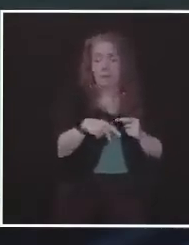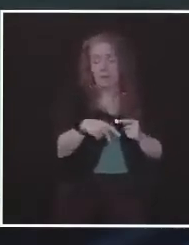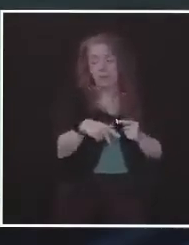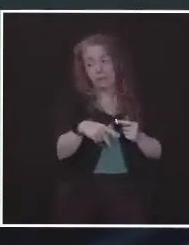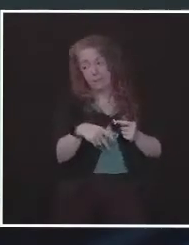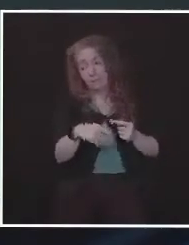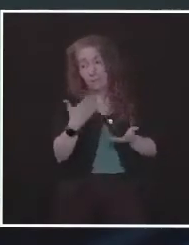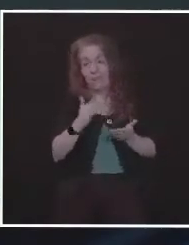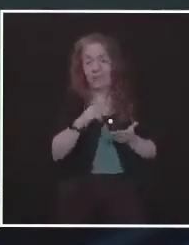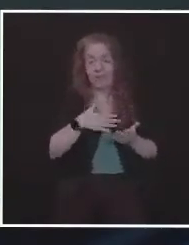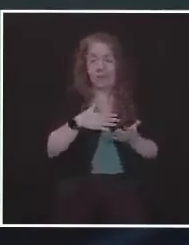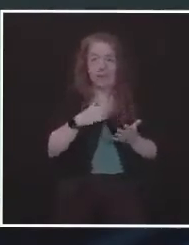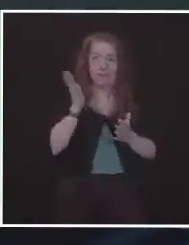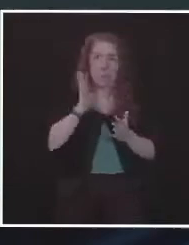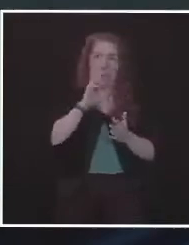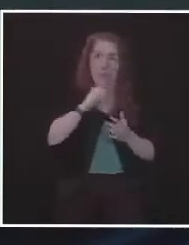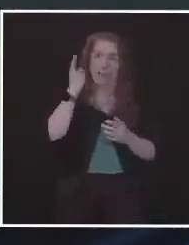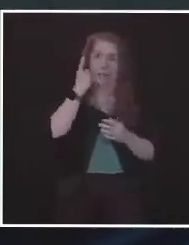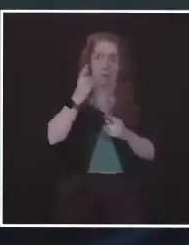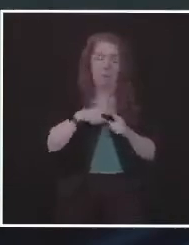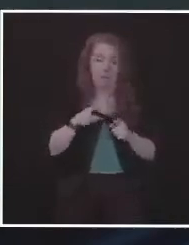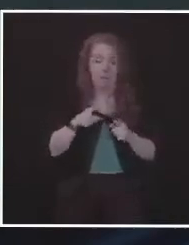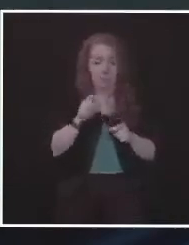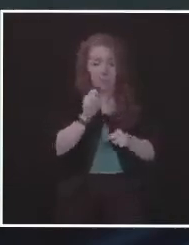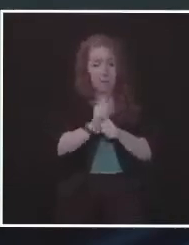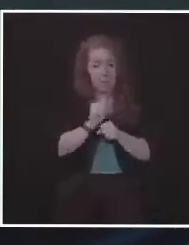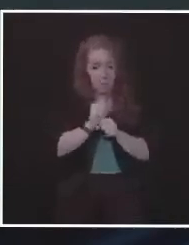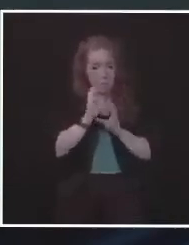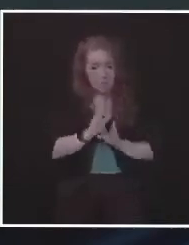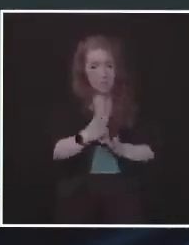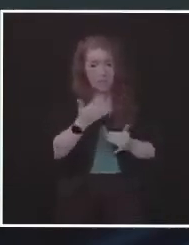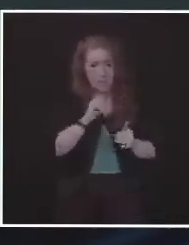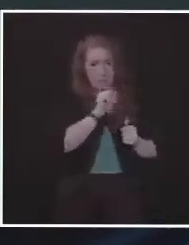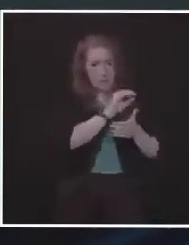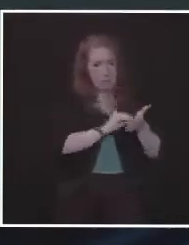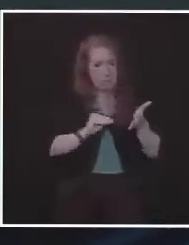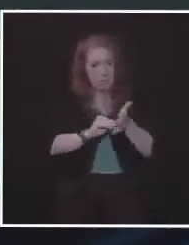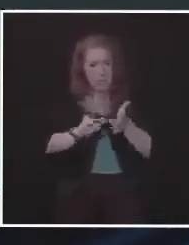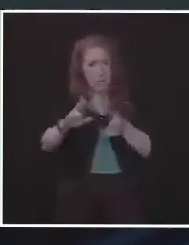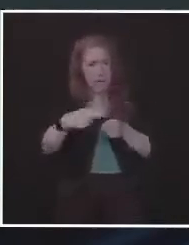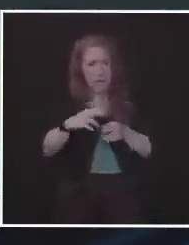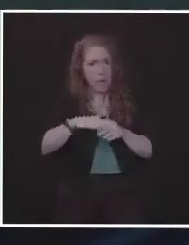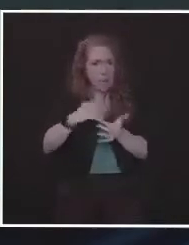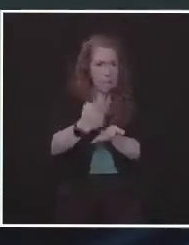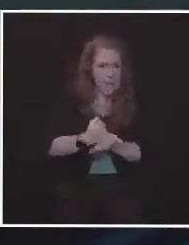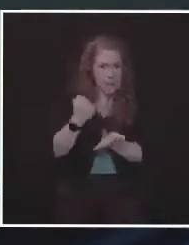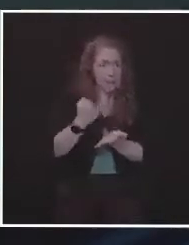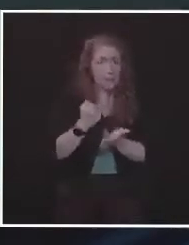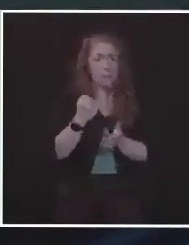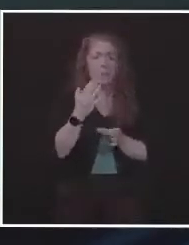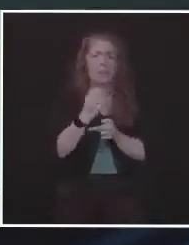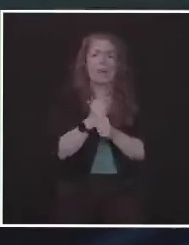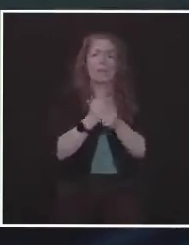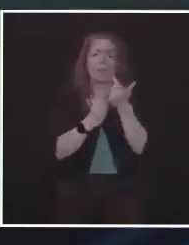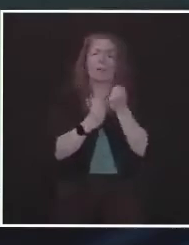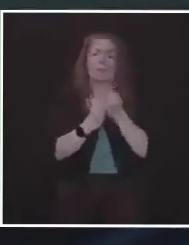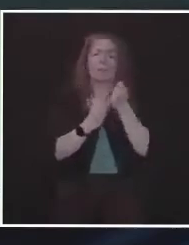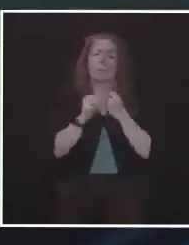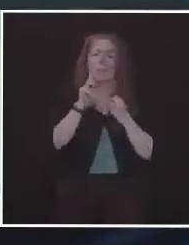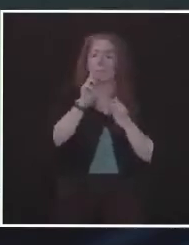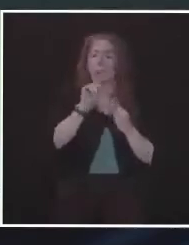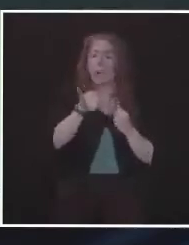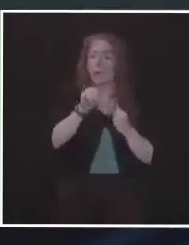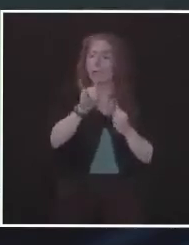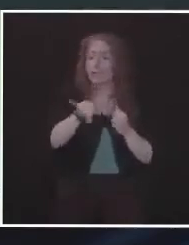have the opportunity to be on the patents, to get the royalties for the long haul. So